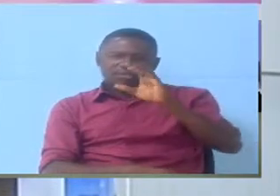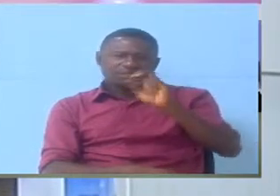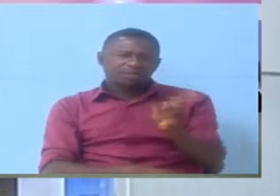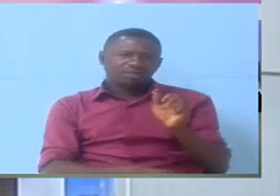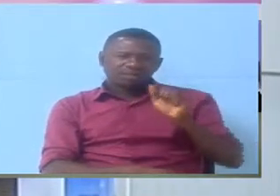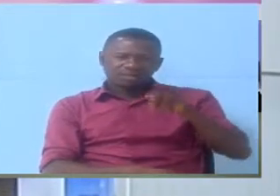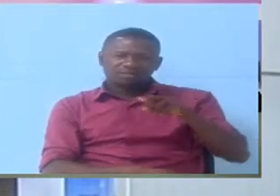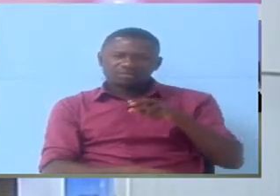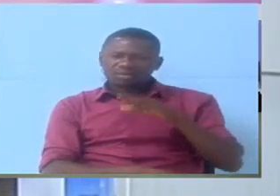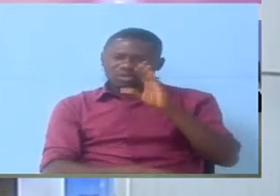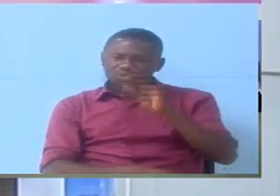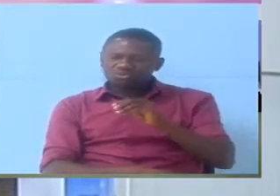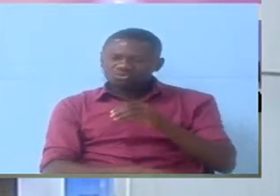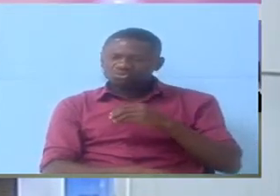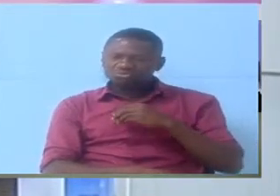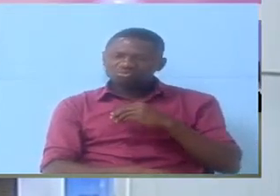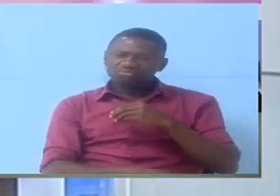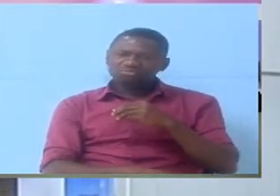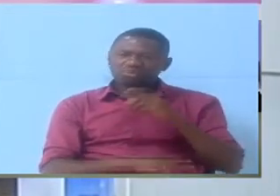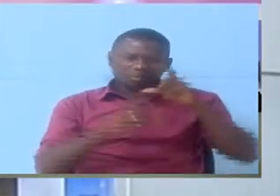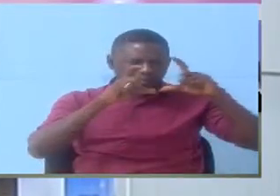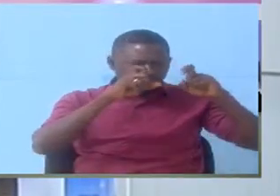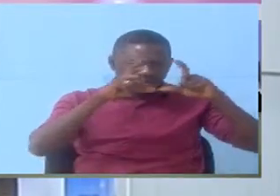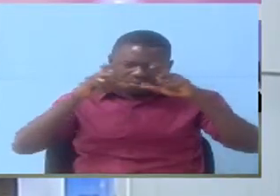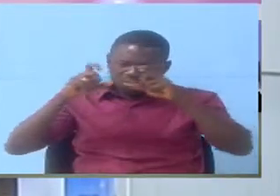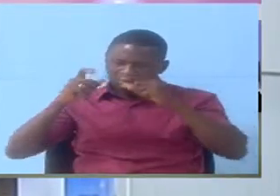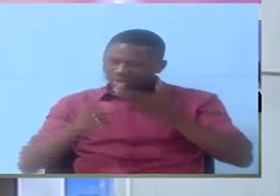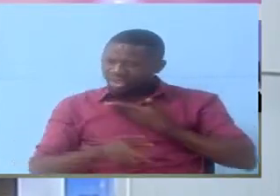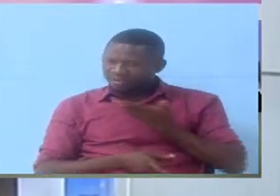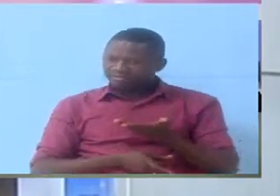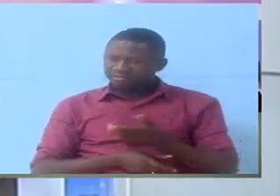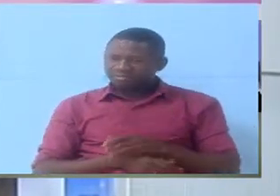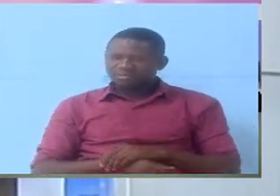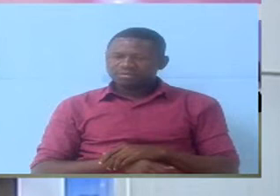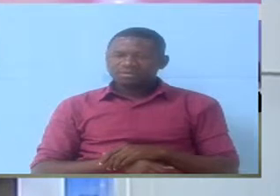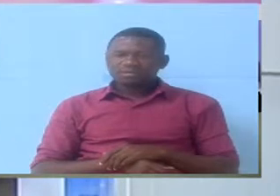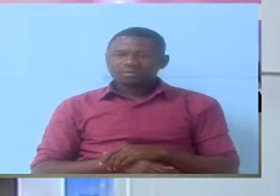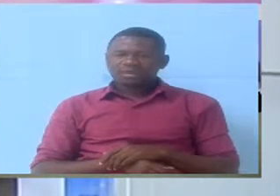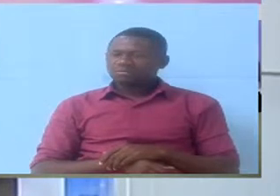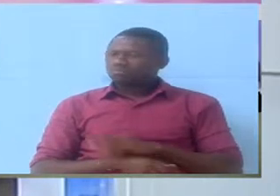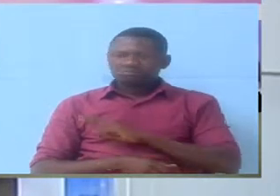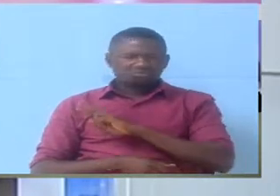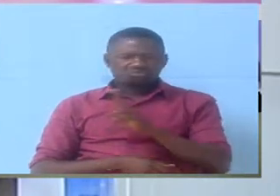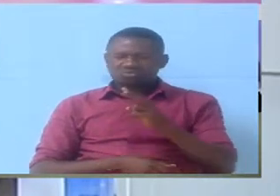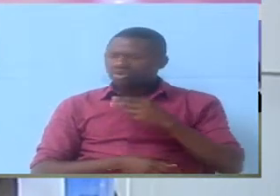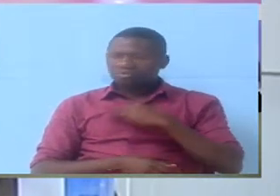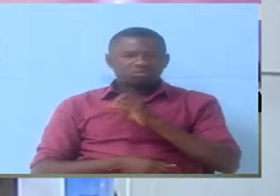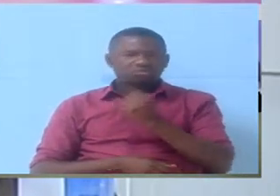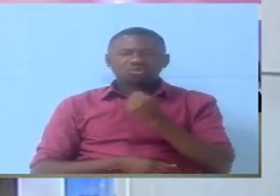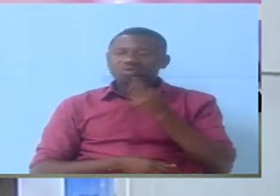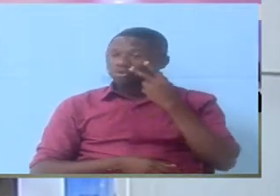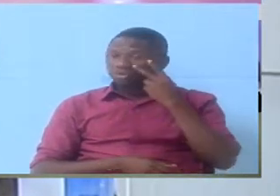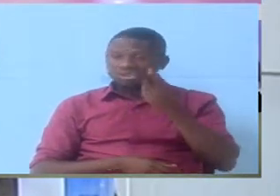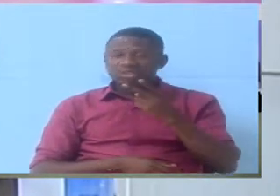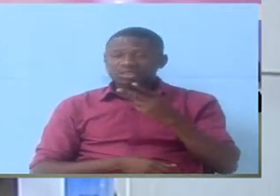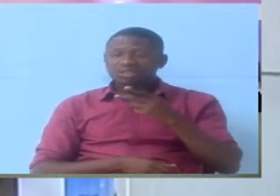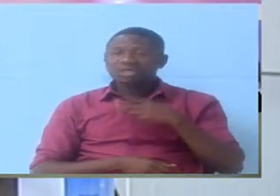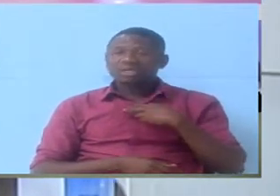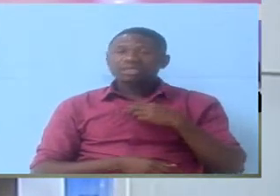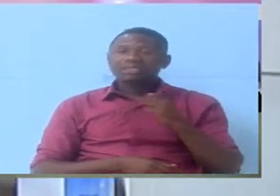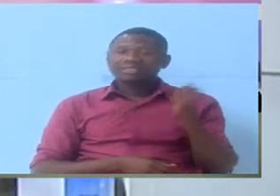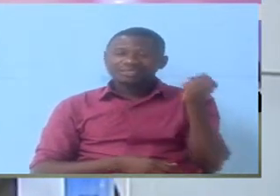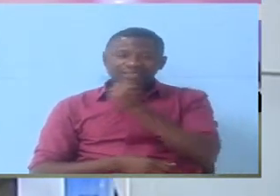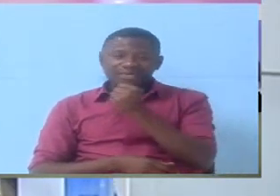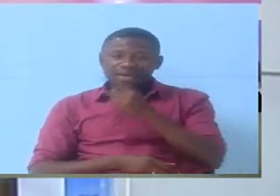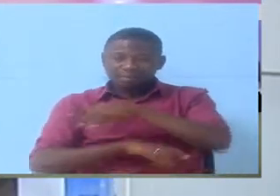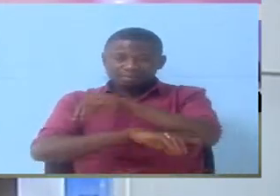at the crime scene. Mala fo ayake fureulu tartadami uloko no bara make fure bungoto. Because at the crime scene, at one point,